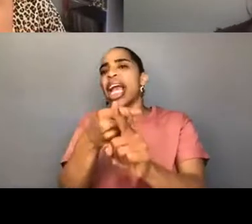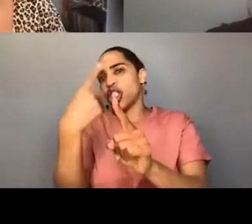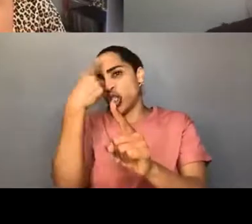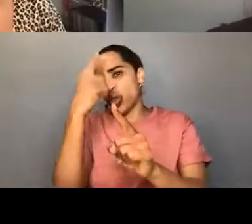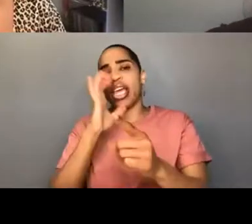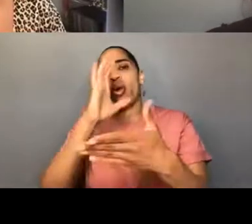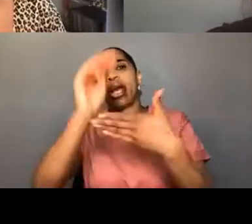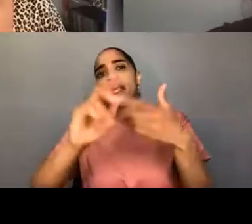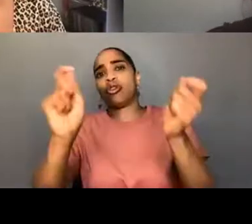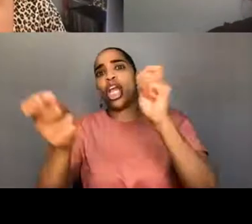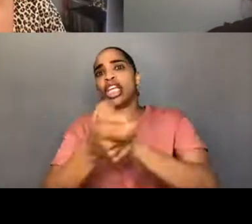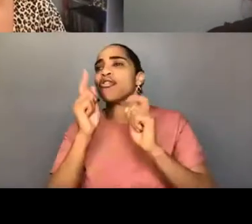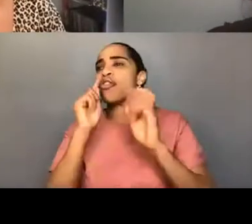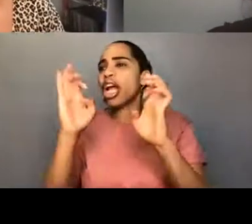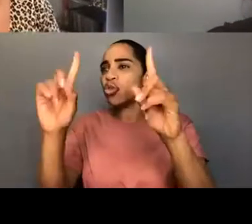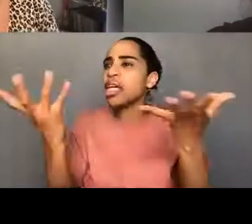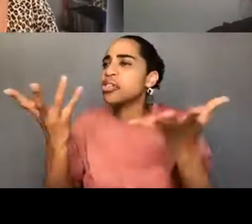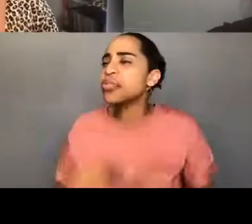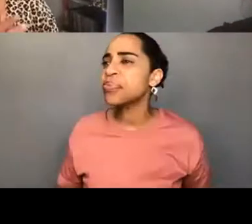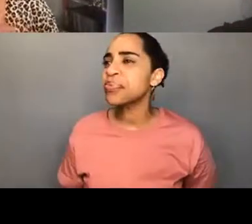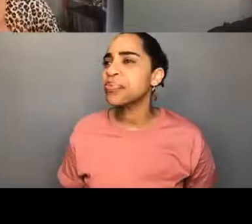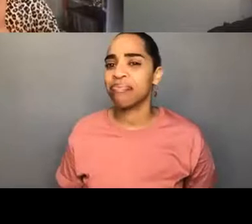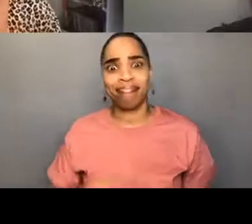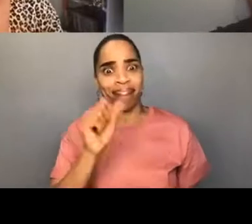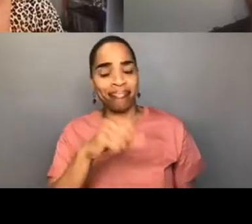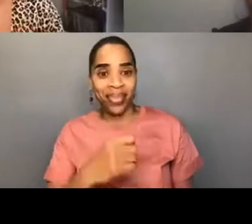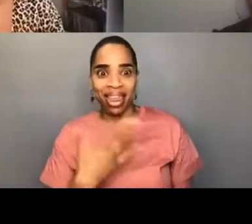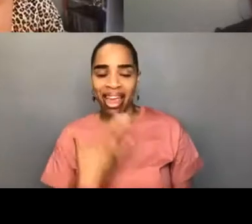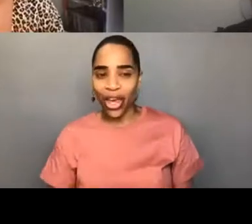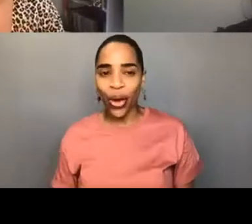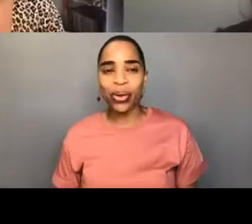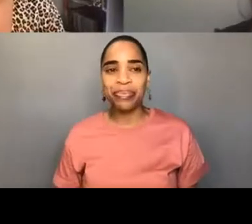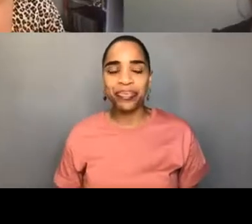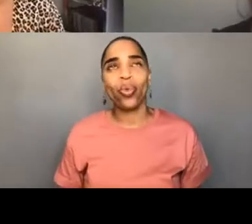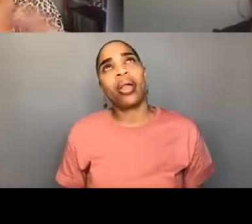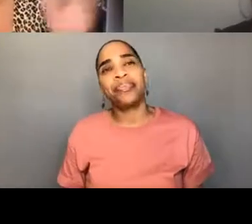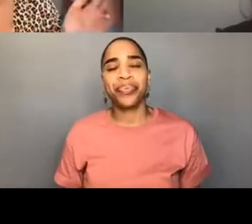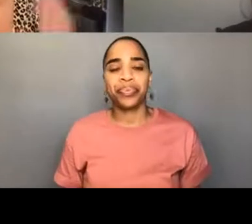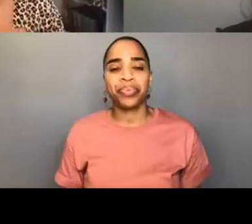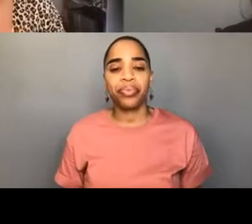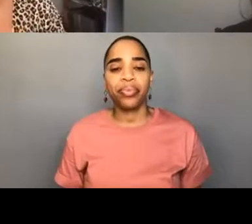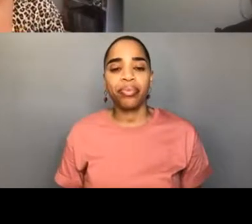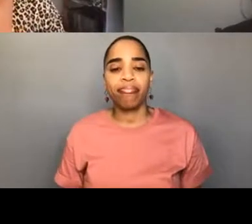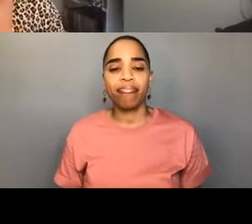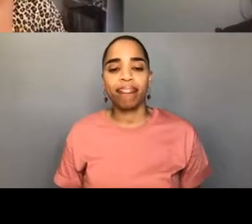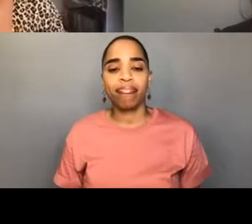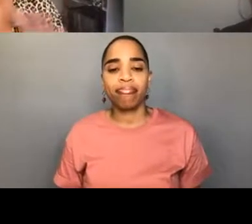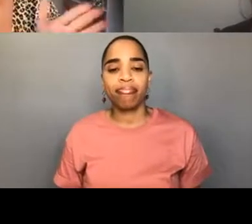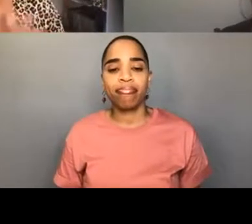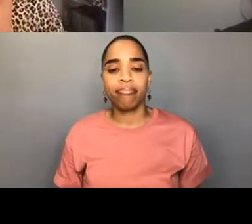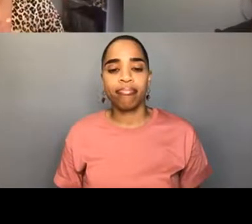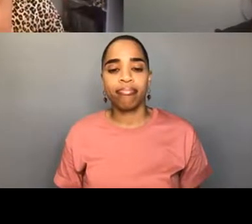having in education? Yeah, thank you. I mean, we need to discard